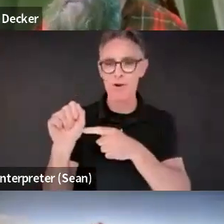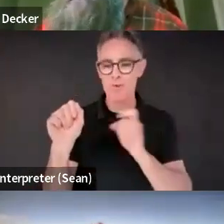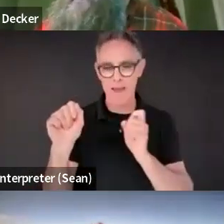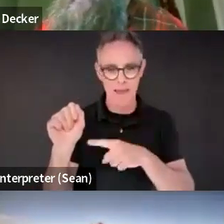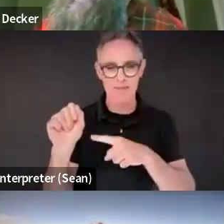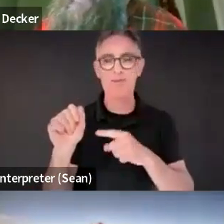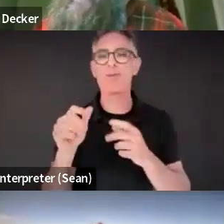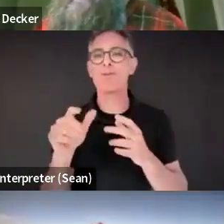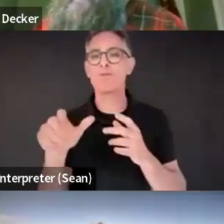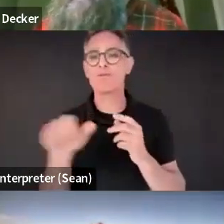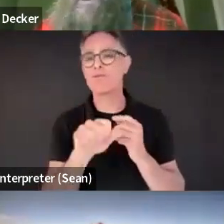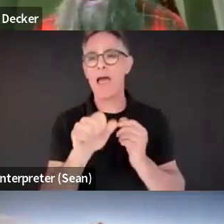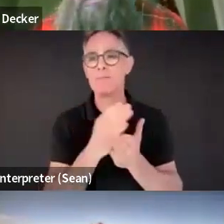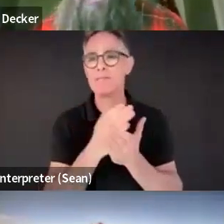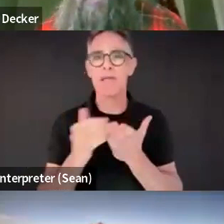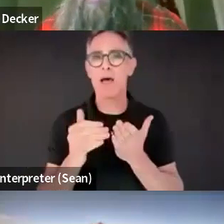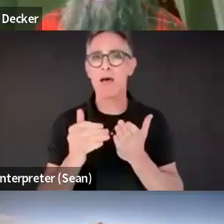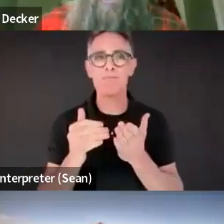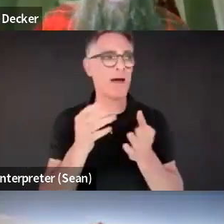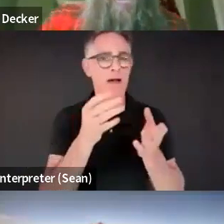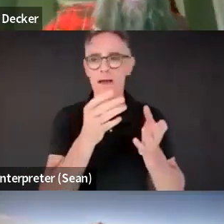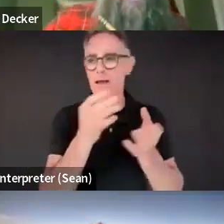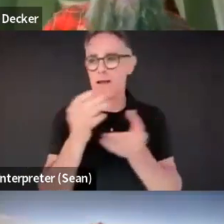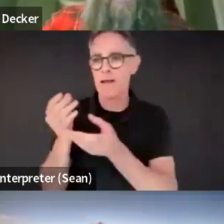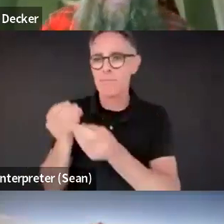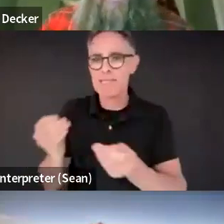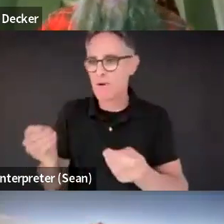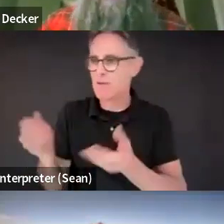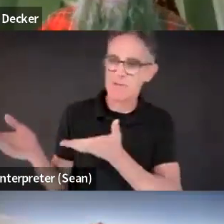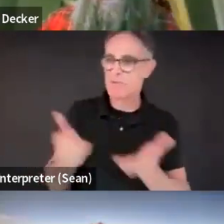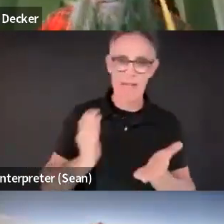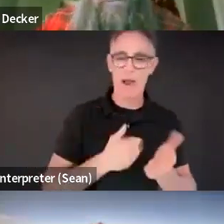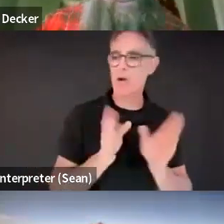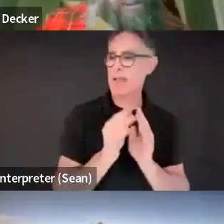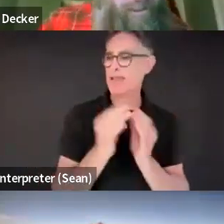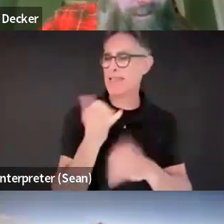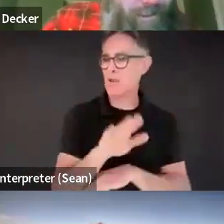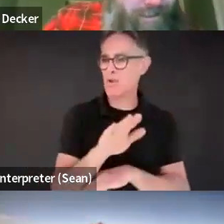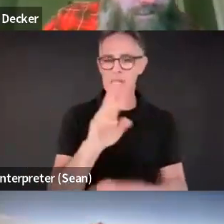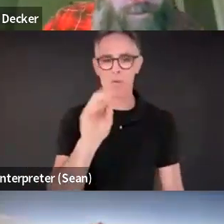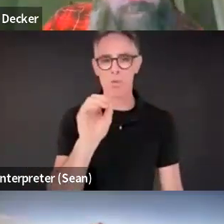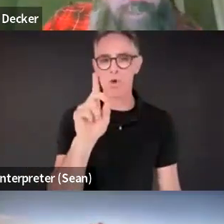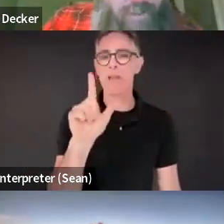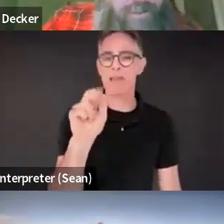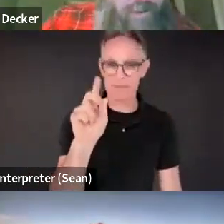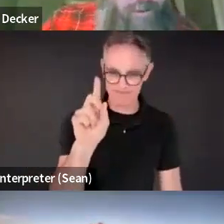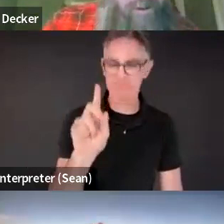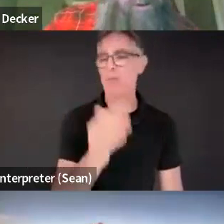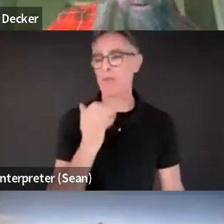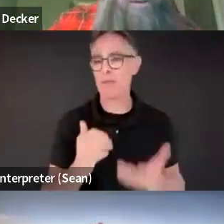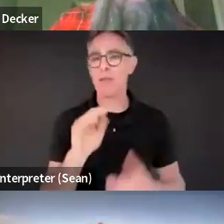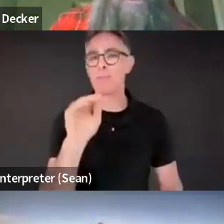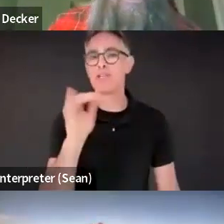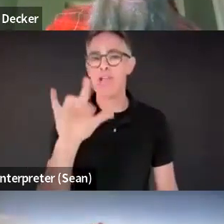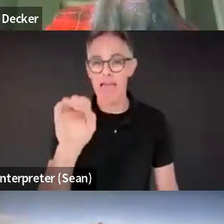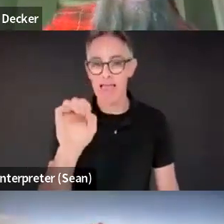to grab some materials to bring to our meeting this afternoon in West Sac or in Woodland. Let's see, we've got Michelle on,